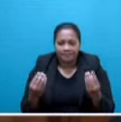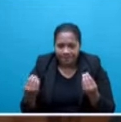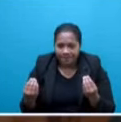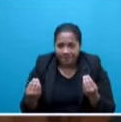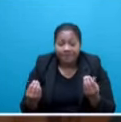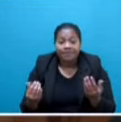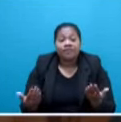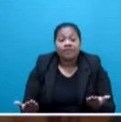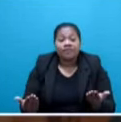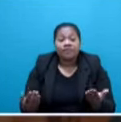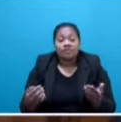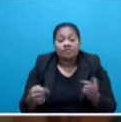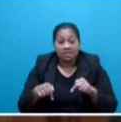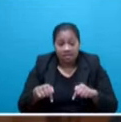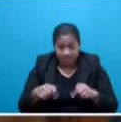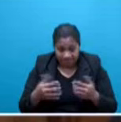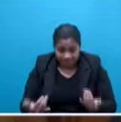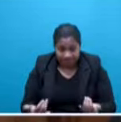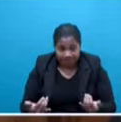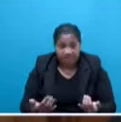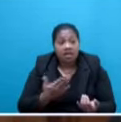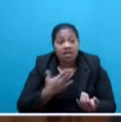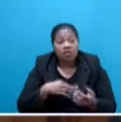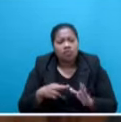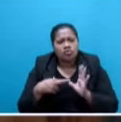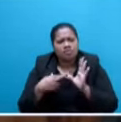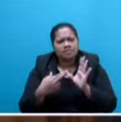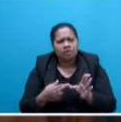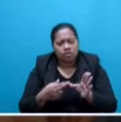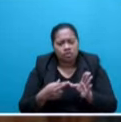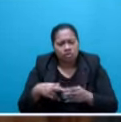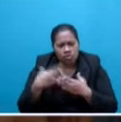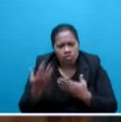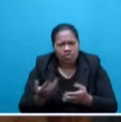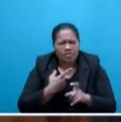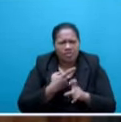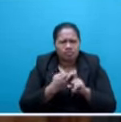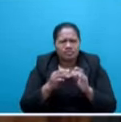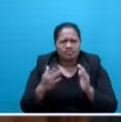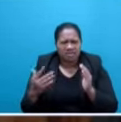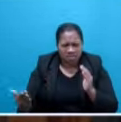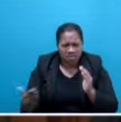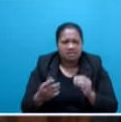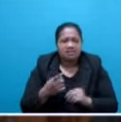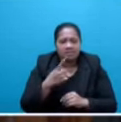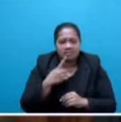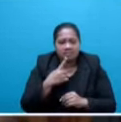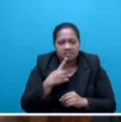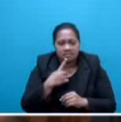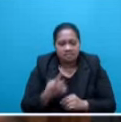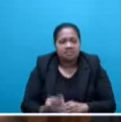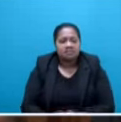it would be appropriate to respond to Honorable Kurindrani's question, in which, in summary, seeks